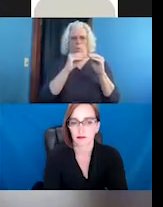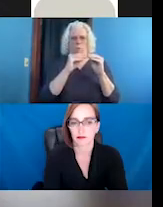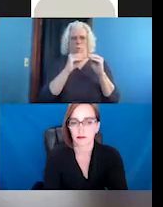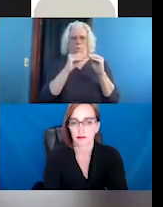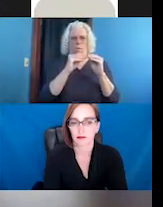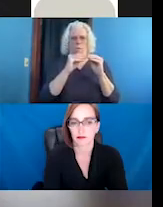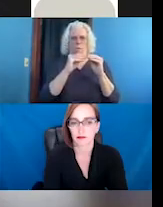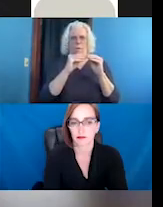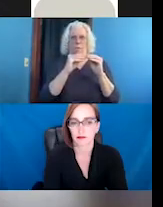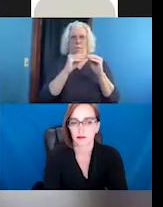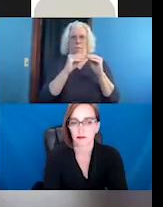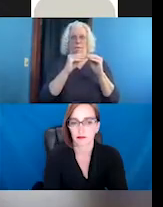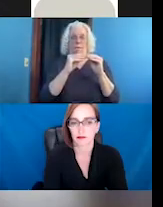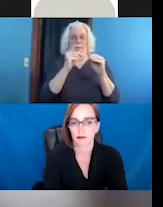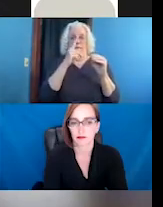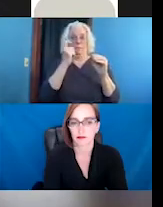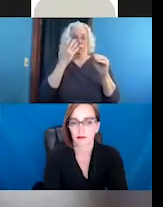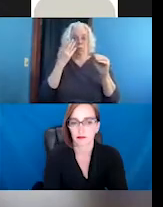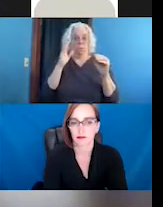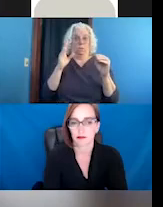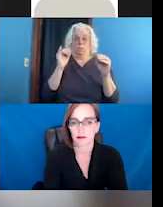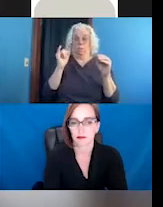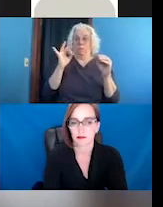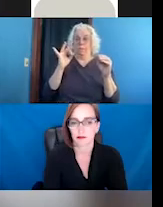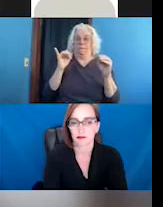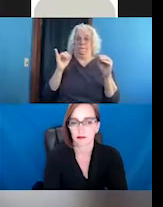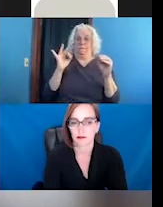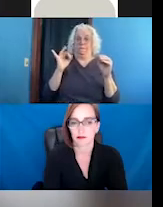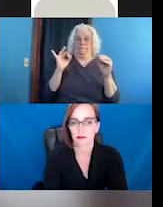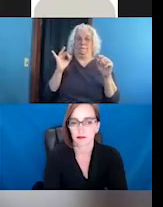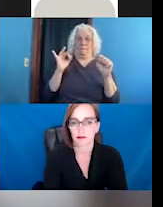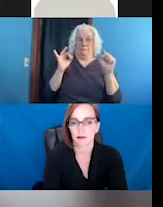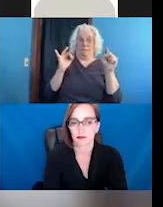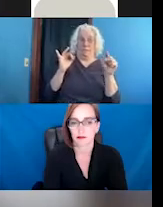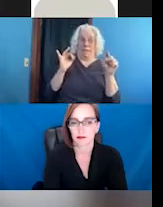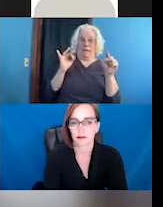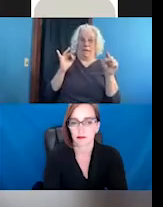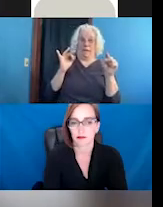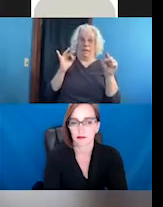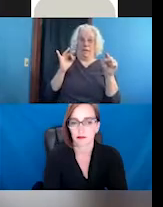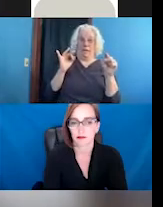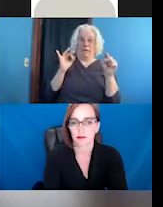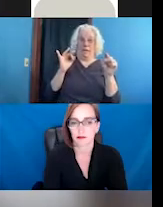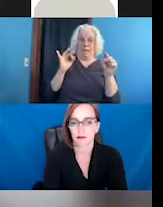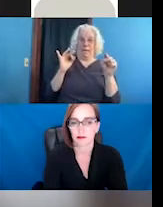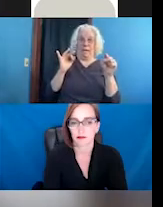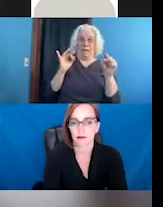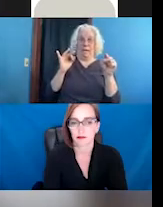decision as to whether or not we thought it lends itself to having